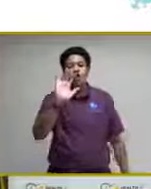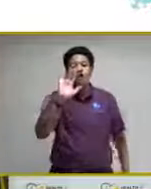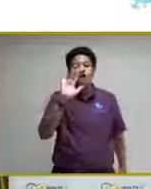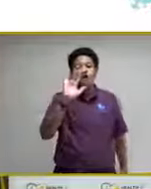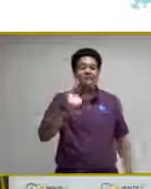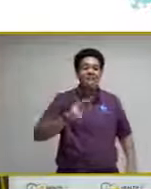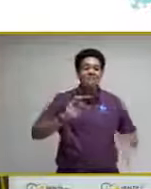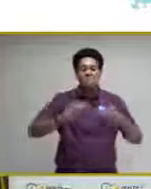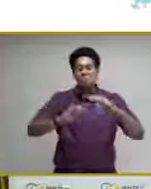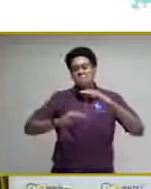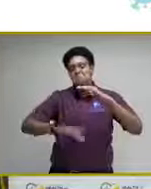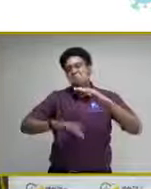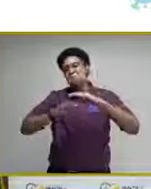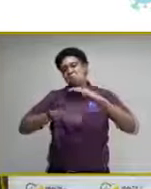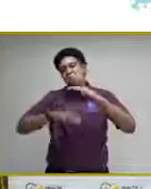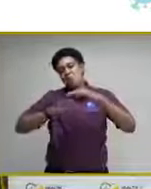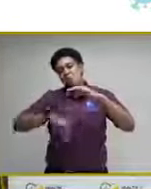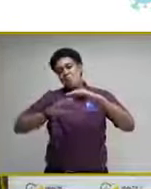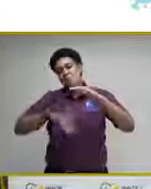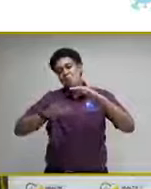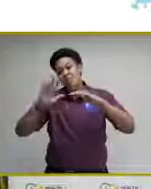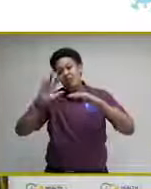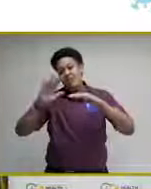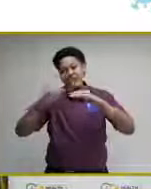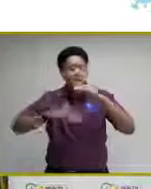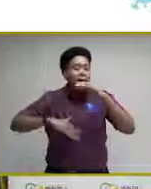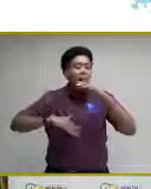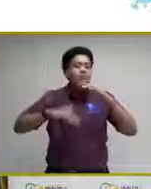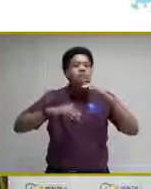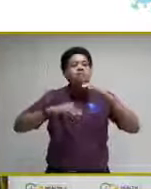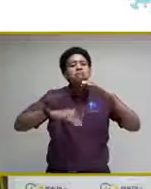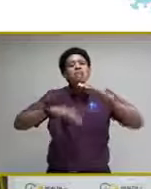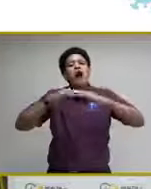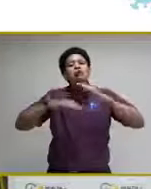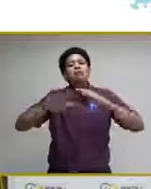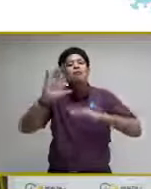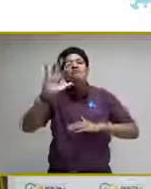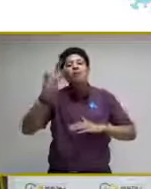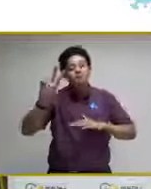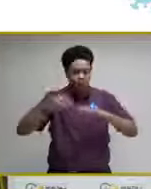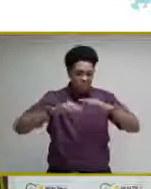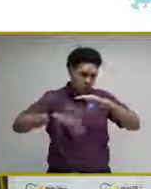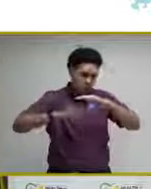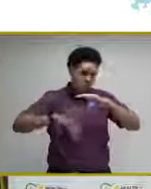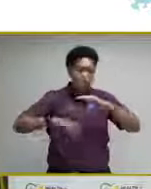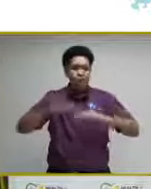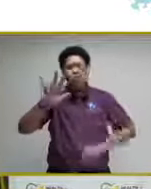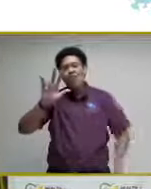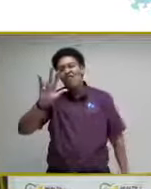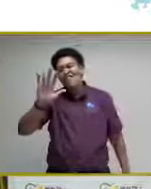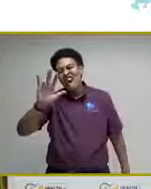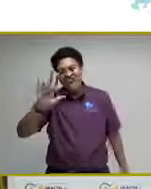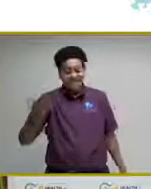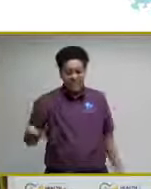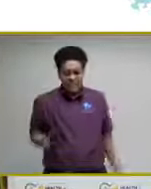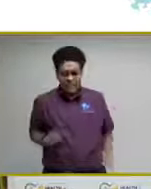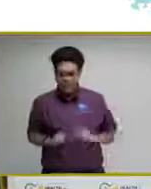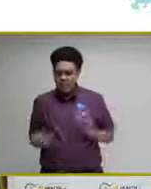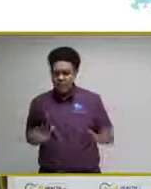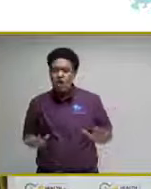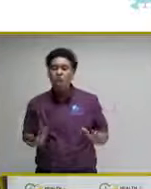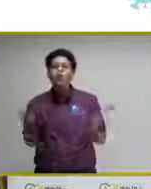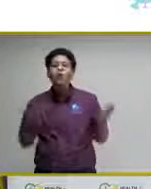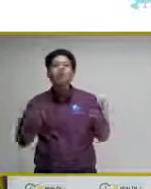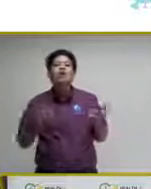minutes with a maximum throughput of 52 minutes. Now, what makes the difference? The difference lies